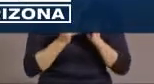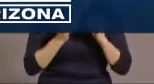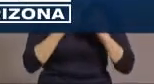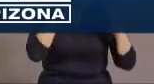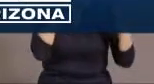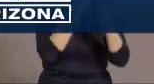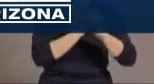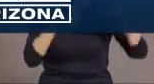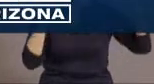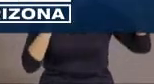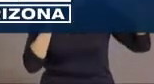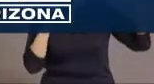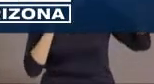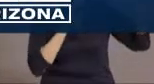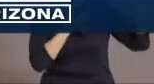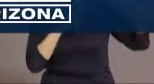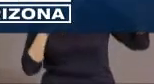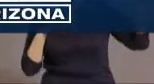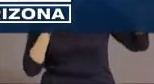continued to move through the